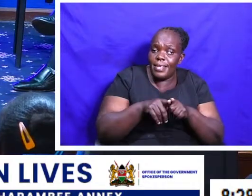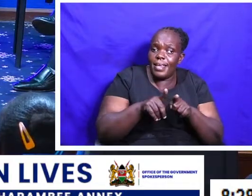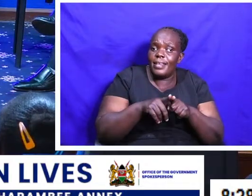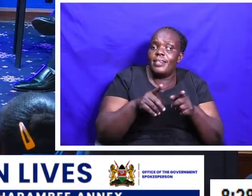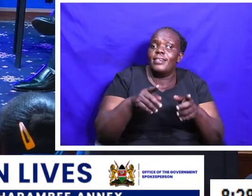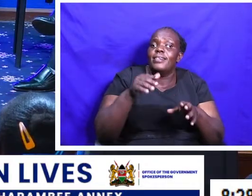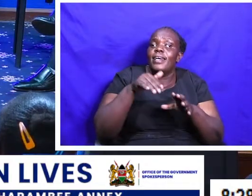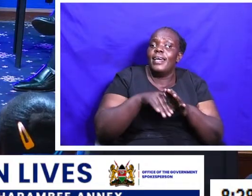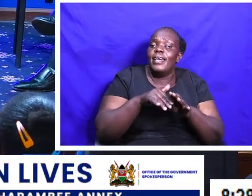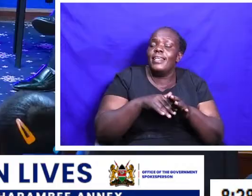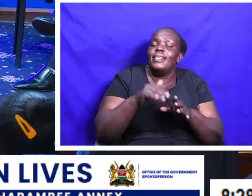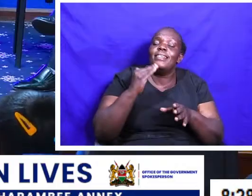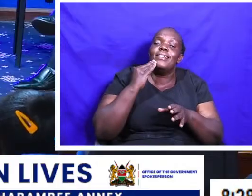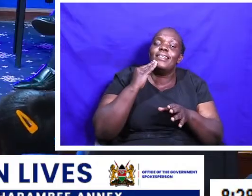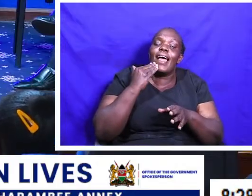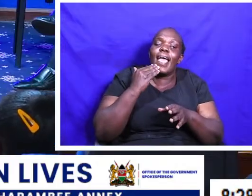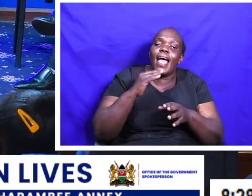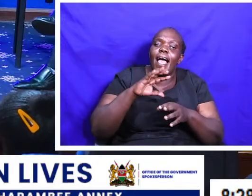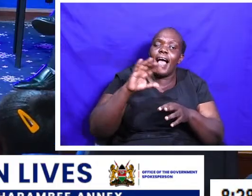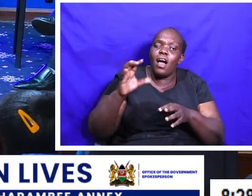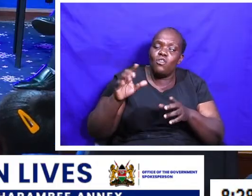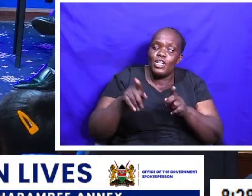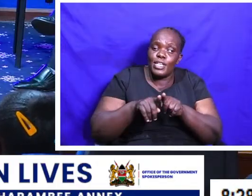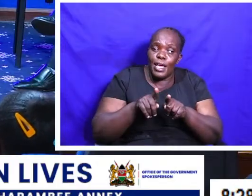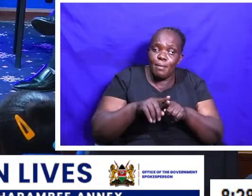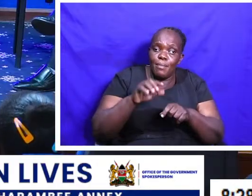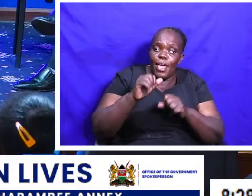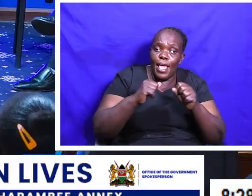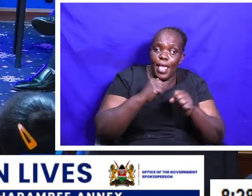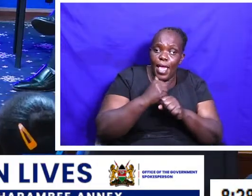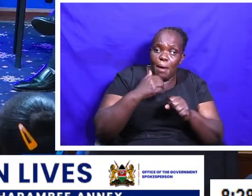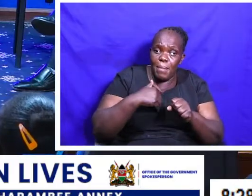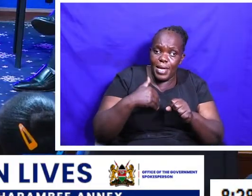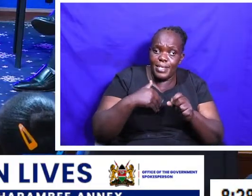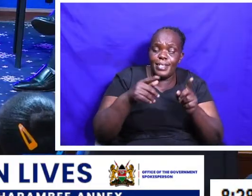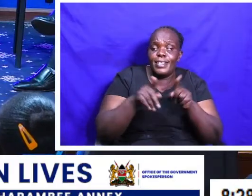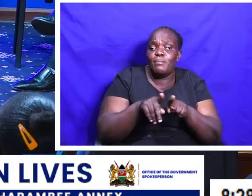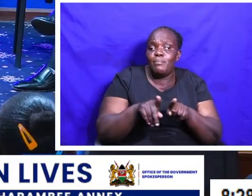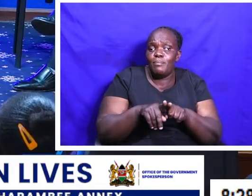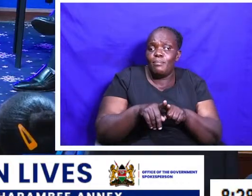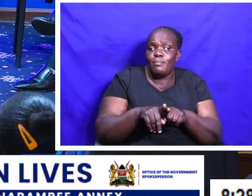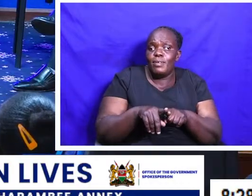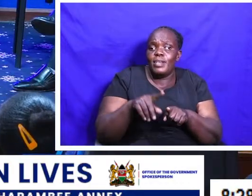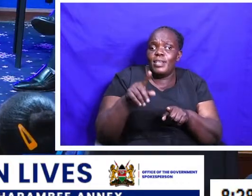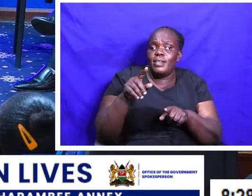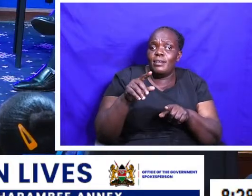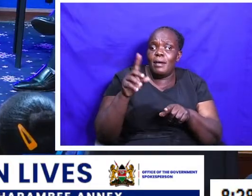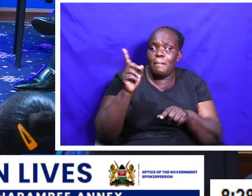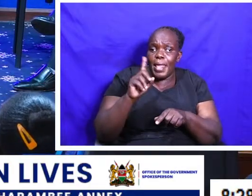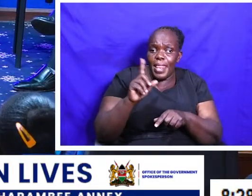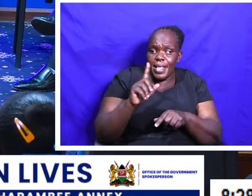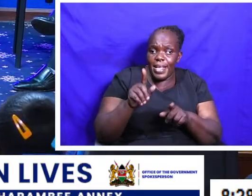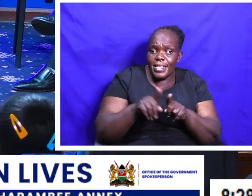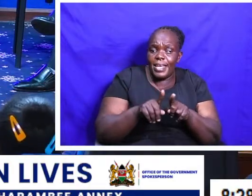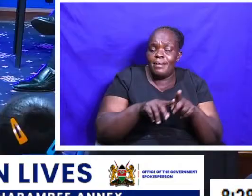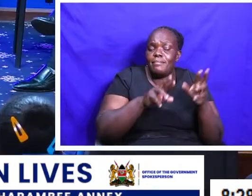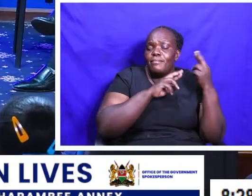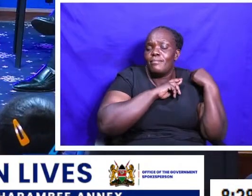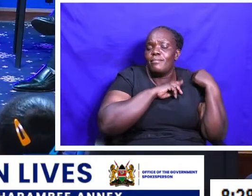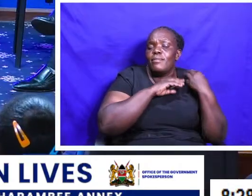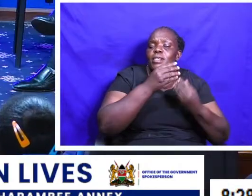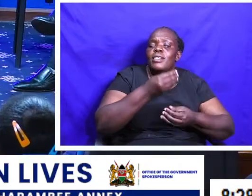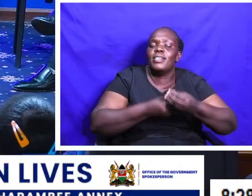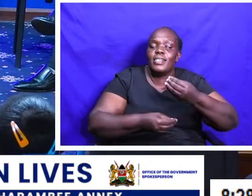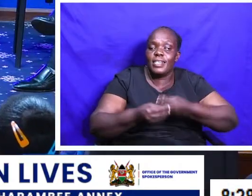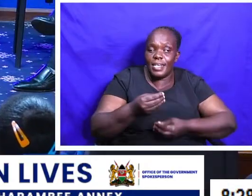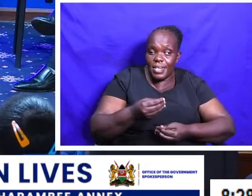tell you, when I was in Siaya County in my first, my year as a CEC, or a minister in charge of